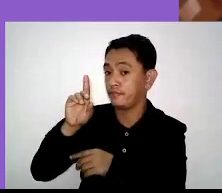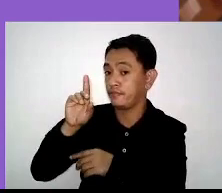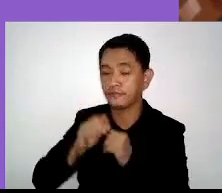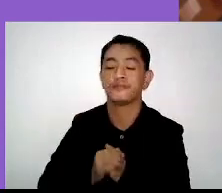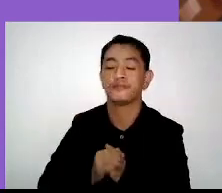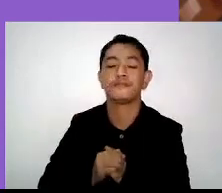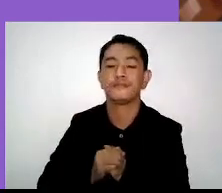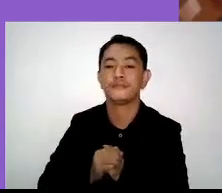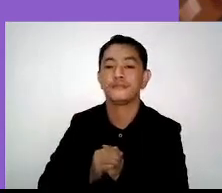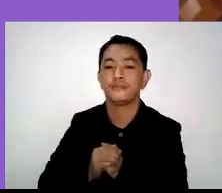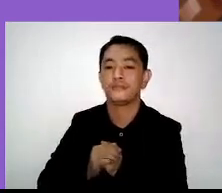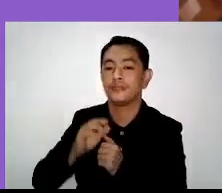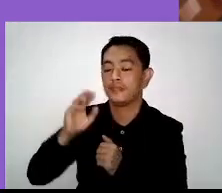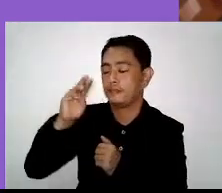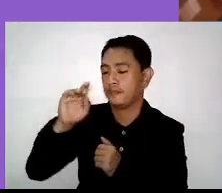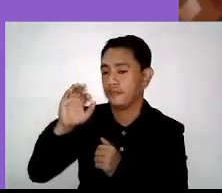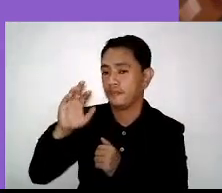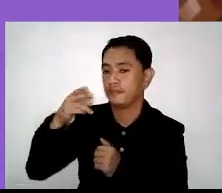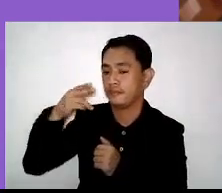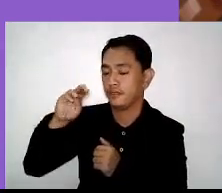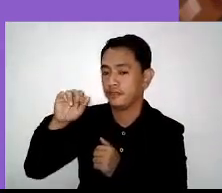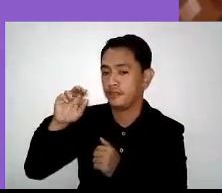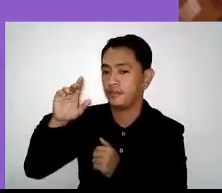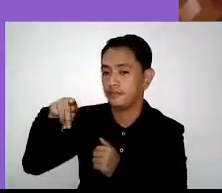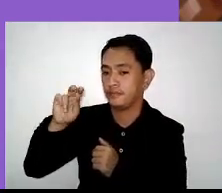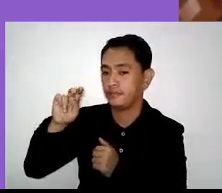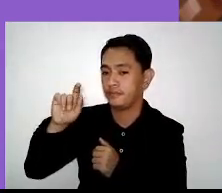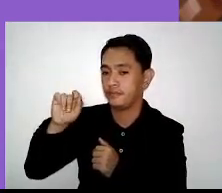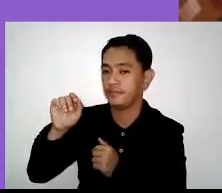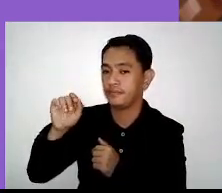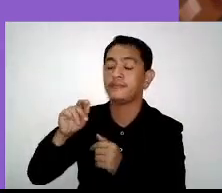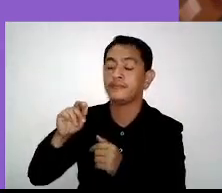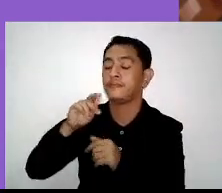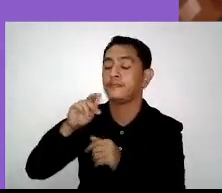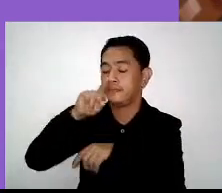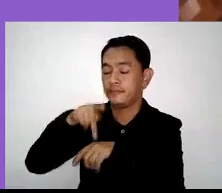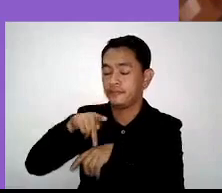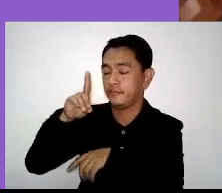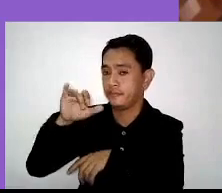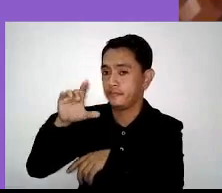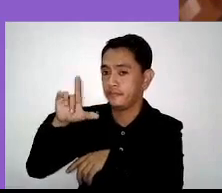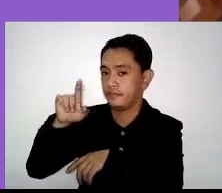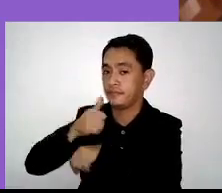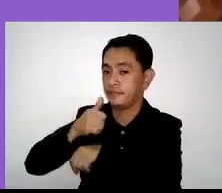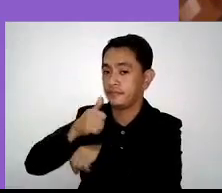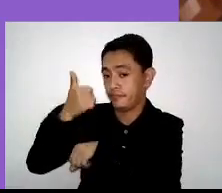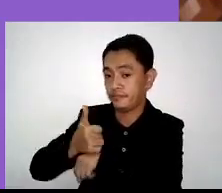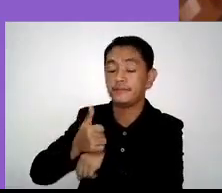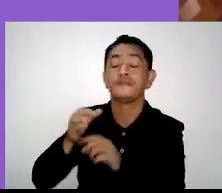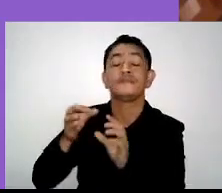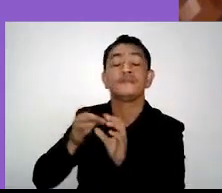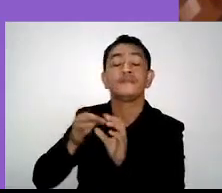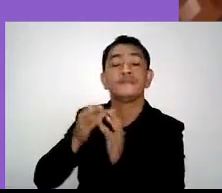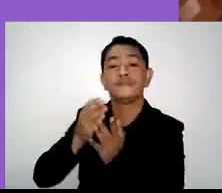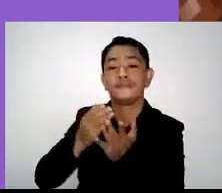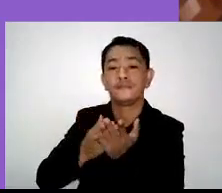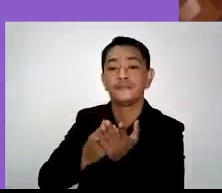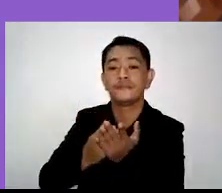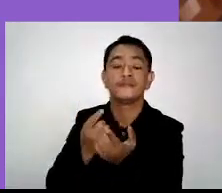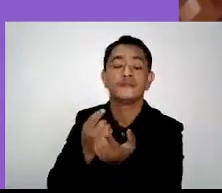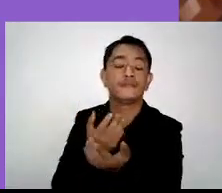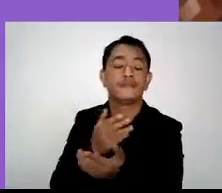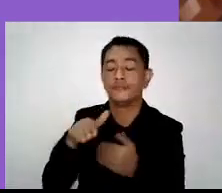Ongtenco of the University of the Philippines College of Education, Ms. Reina Macalinao Pante of the Philippine